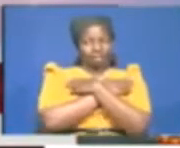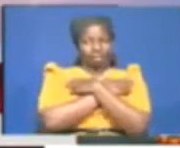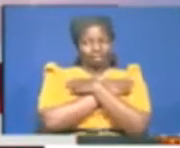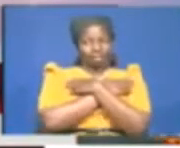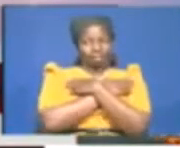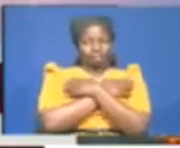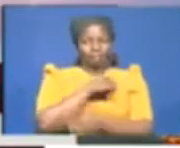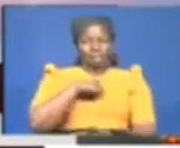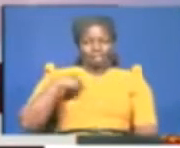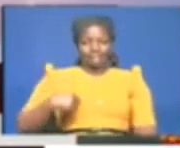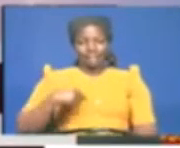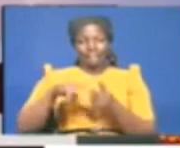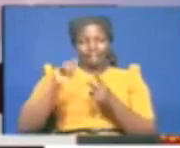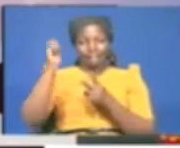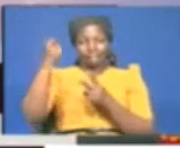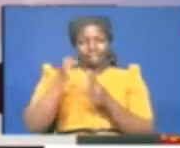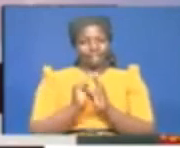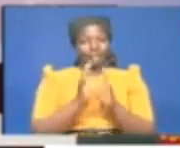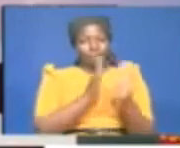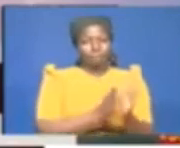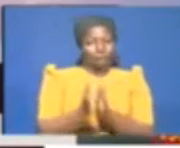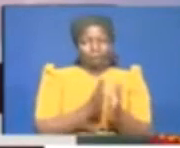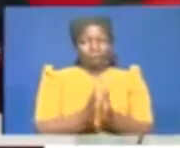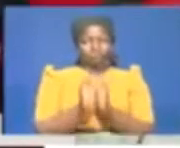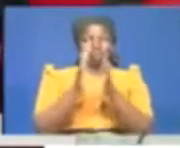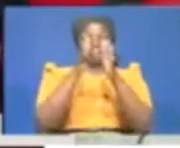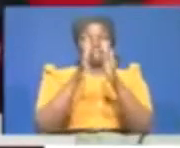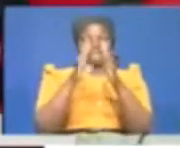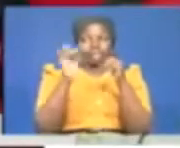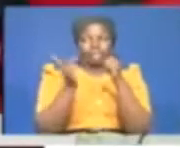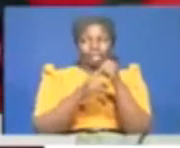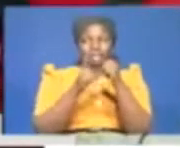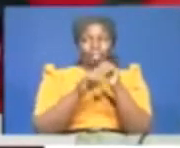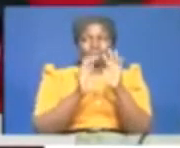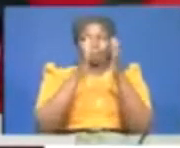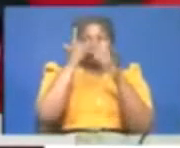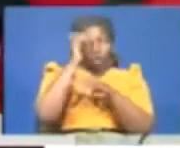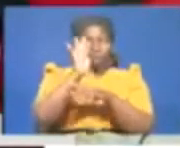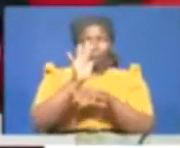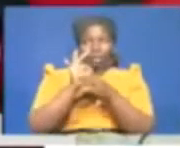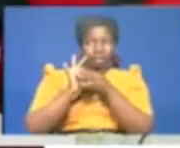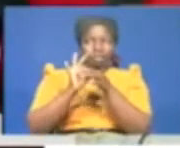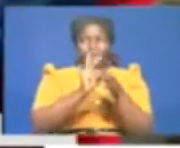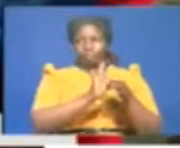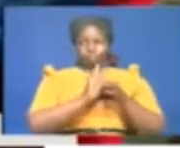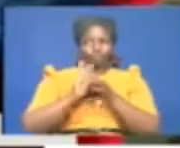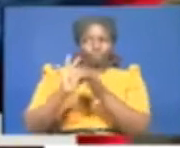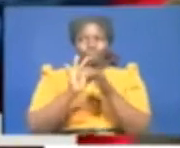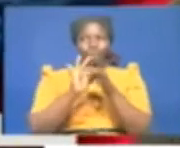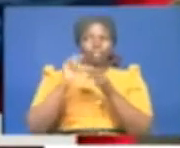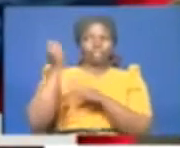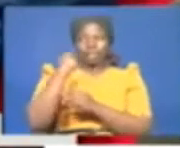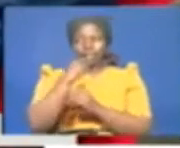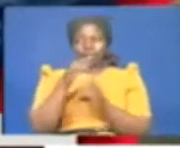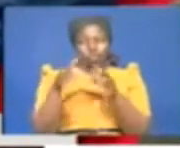China and Kenya are preparing to celebrate the 60th anniversary of their diplomatic relations. And Chinese envoy to Kenya